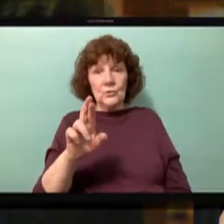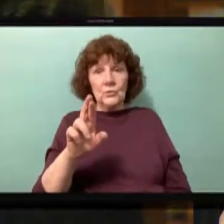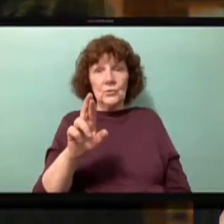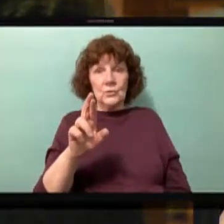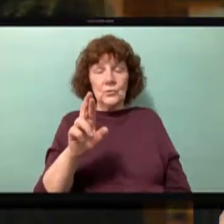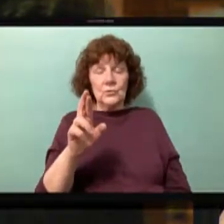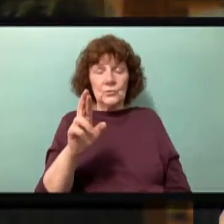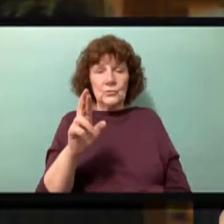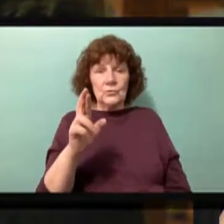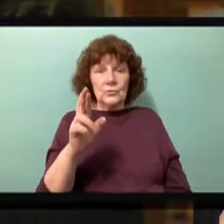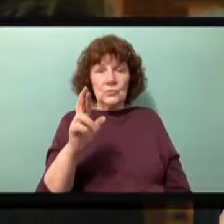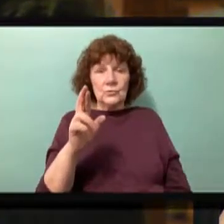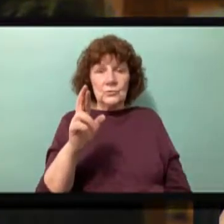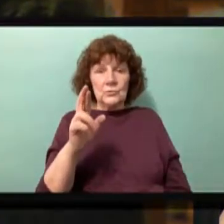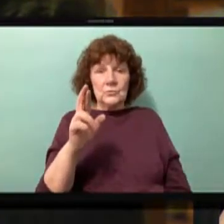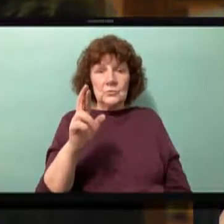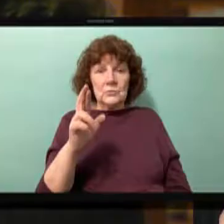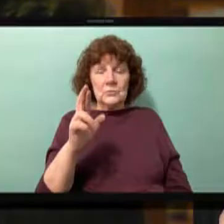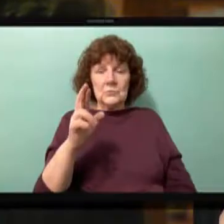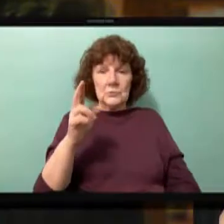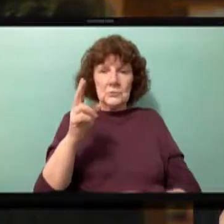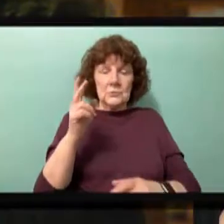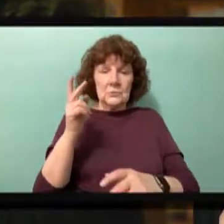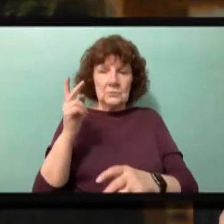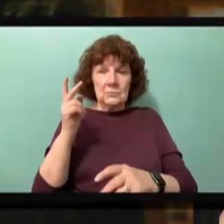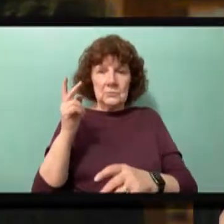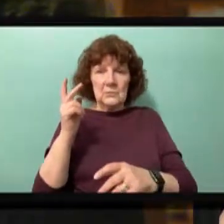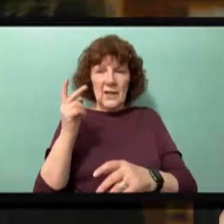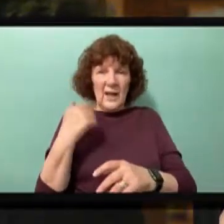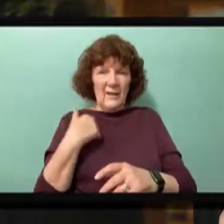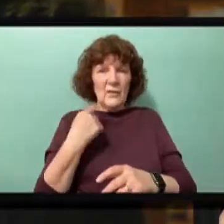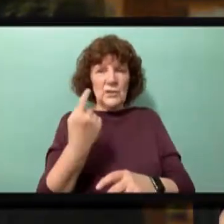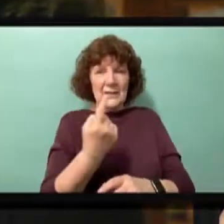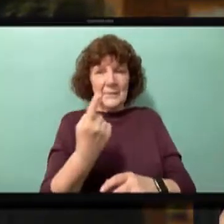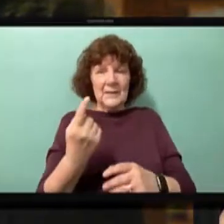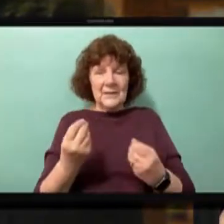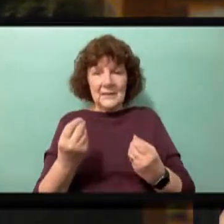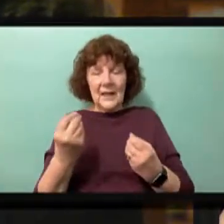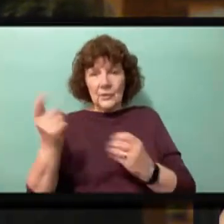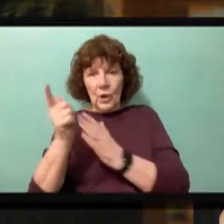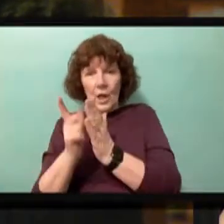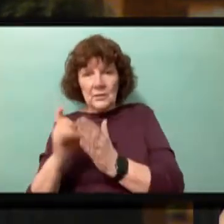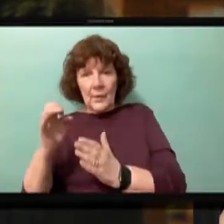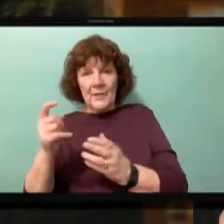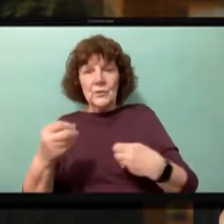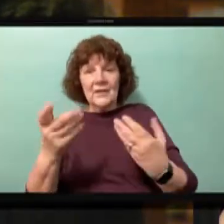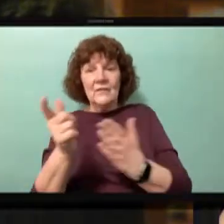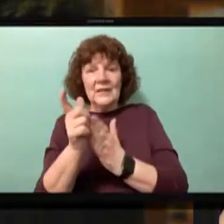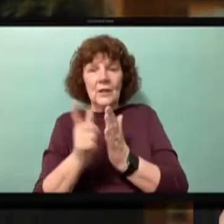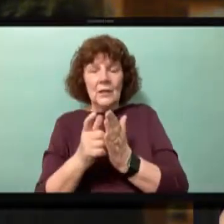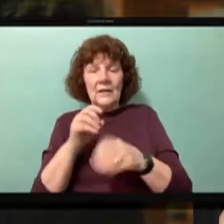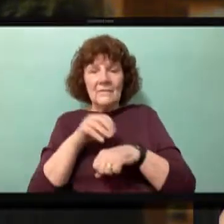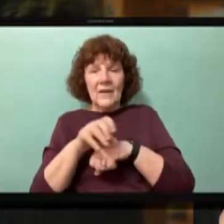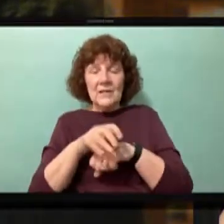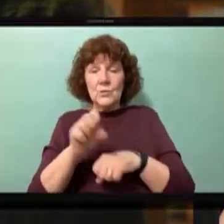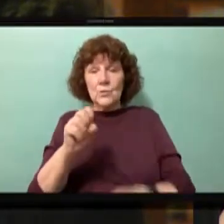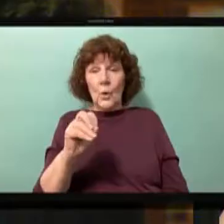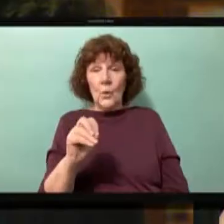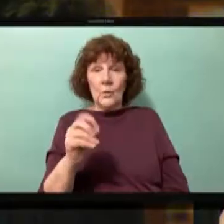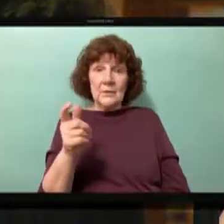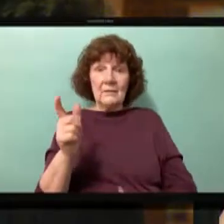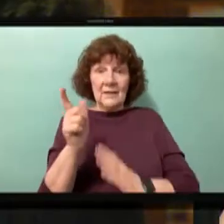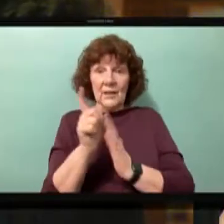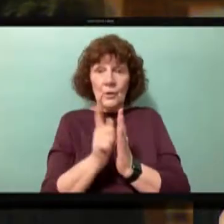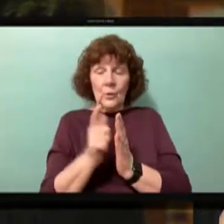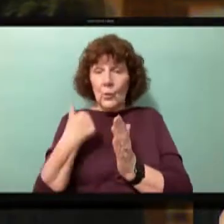retain a great degree of autonomy in giving legal advice, right? So we request legal opinions from